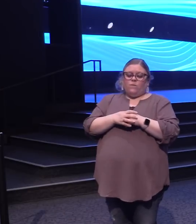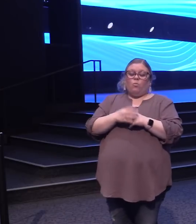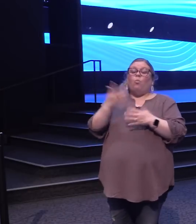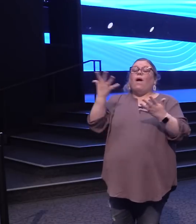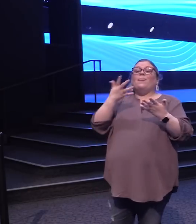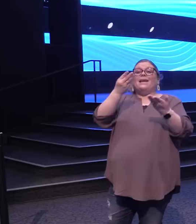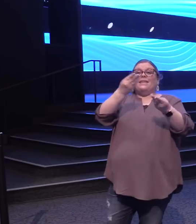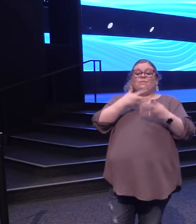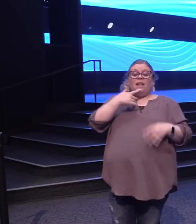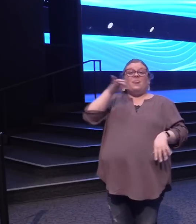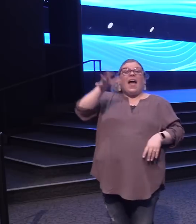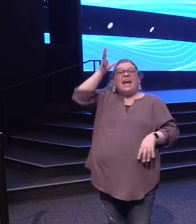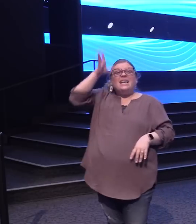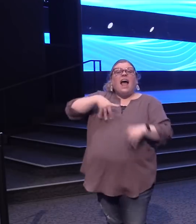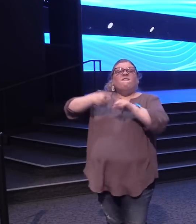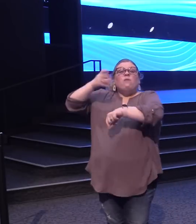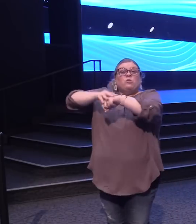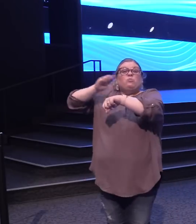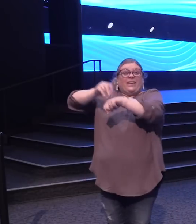to me is,